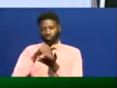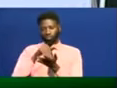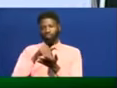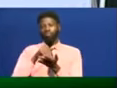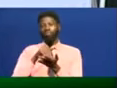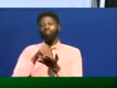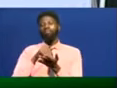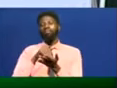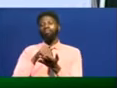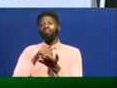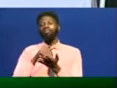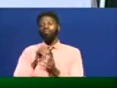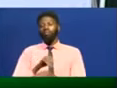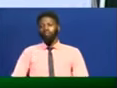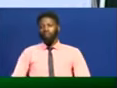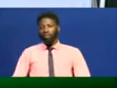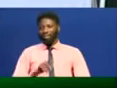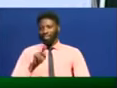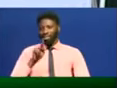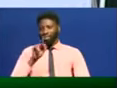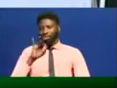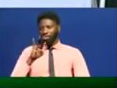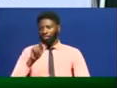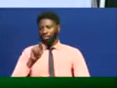is a creator, a classical number 10.